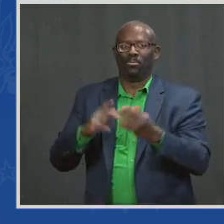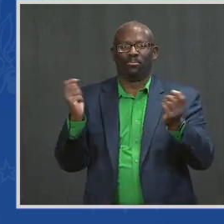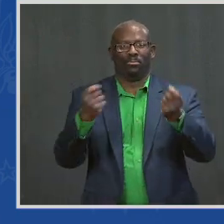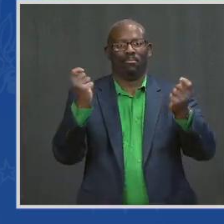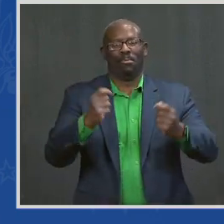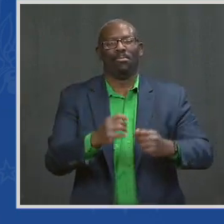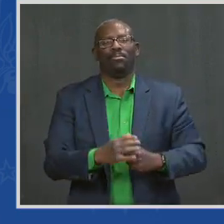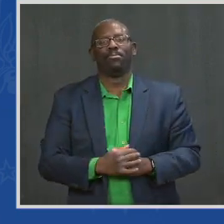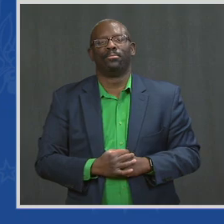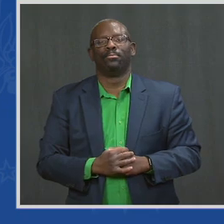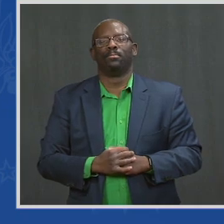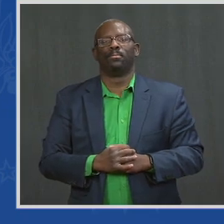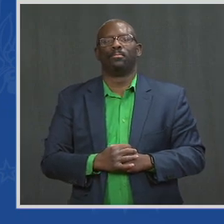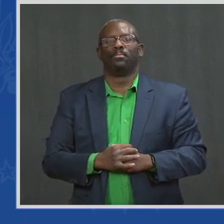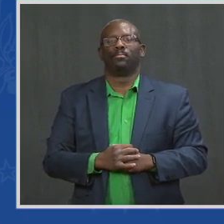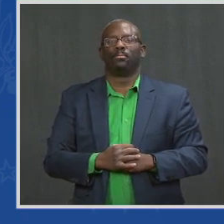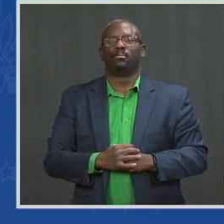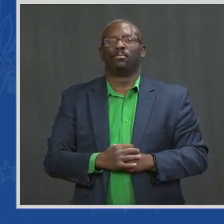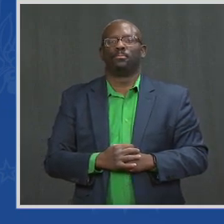there. You should have my chair.